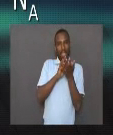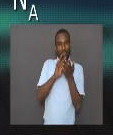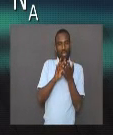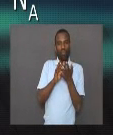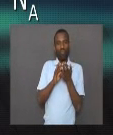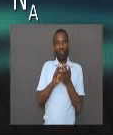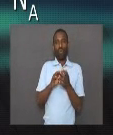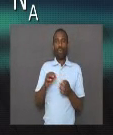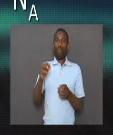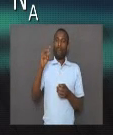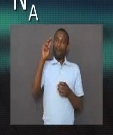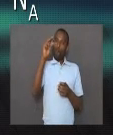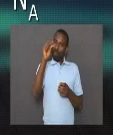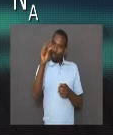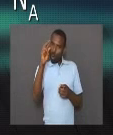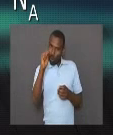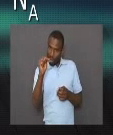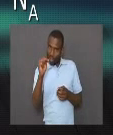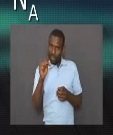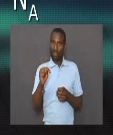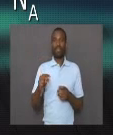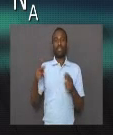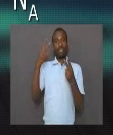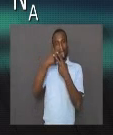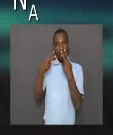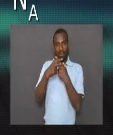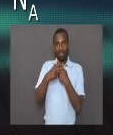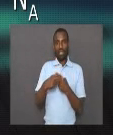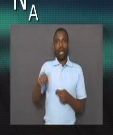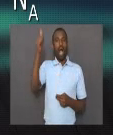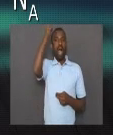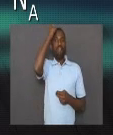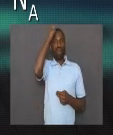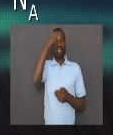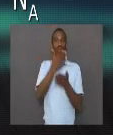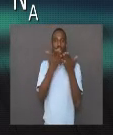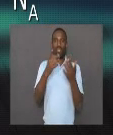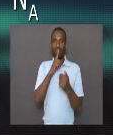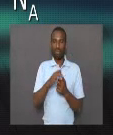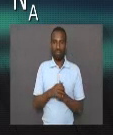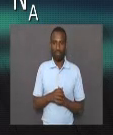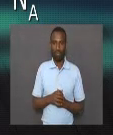constant. So the equation is further reduced to